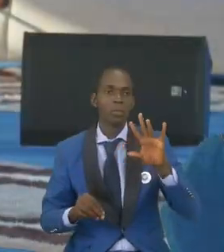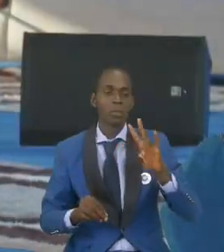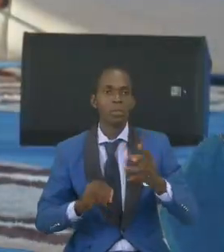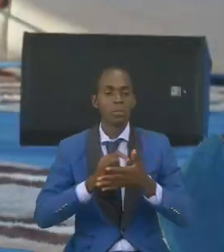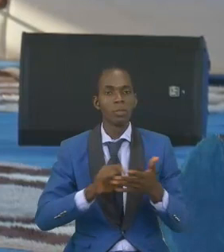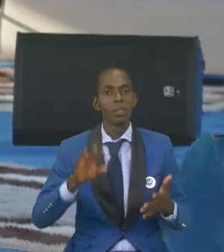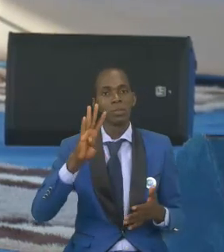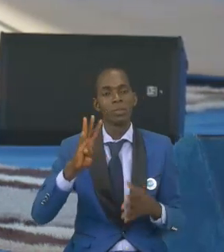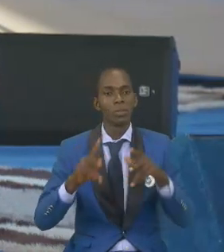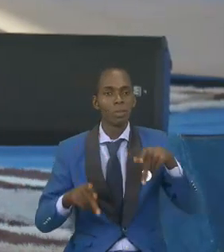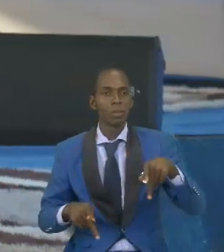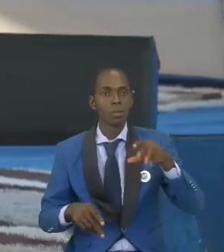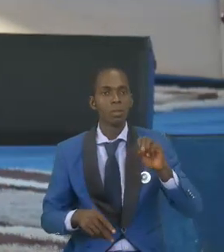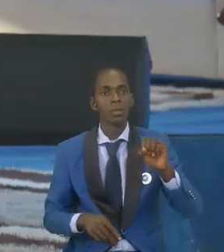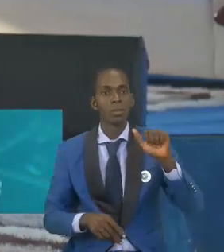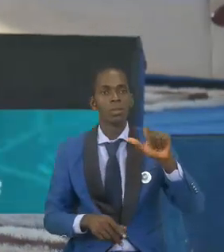4. Psalm